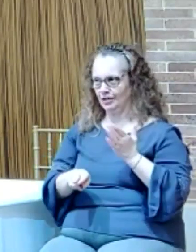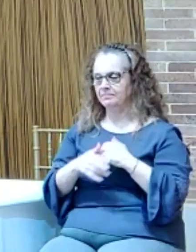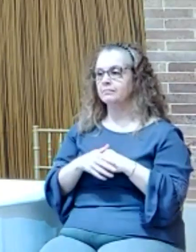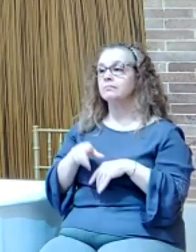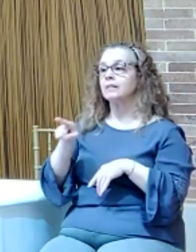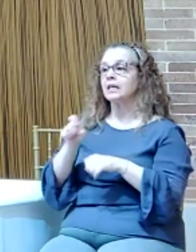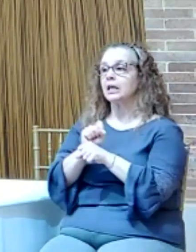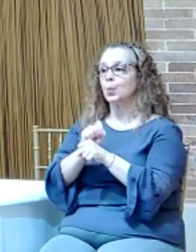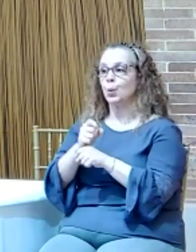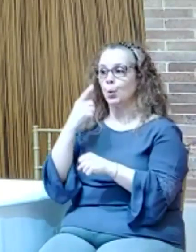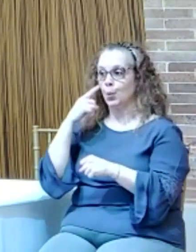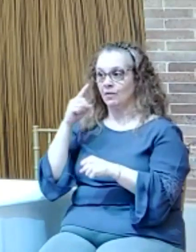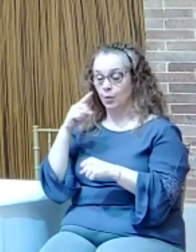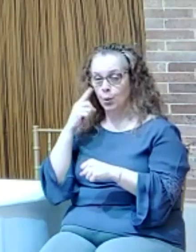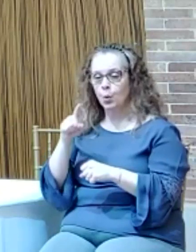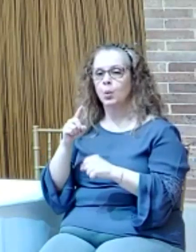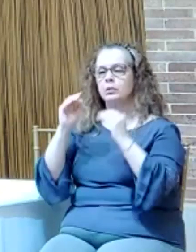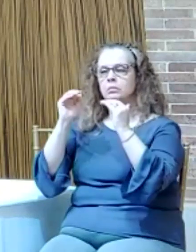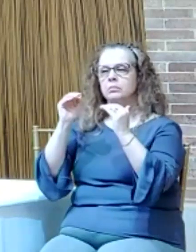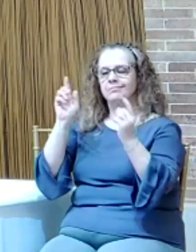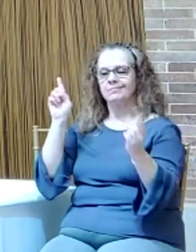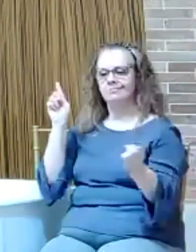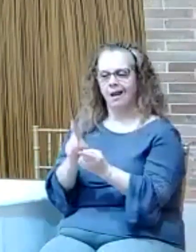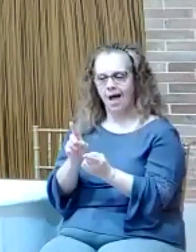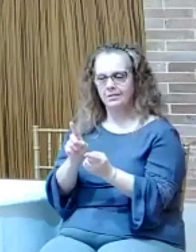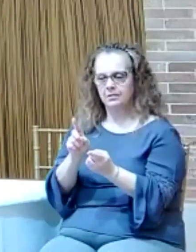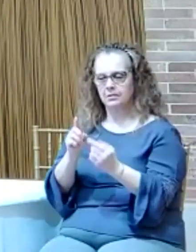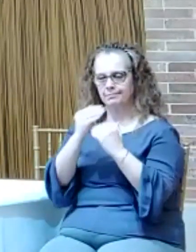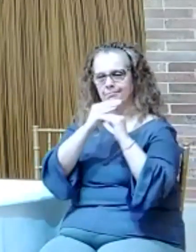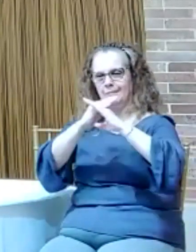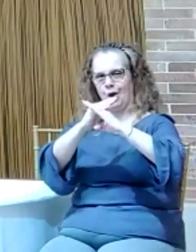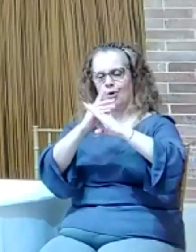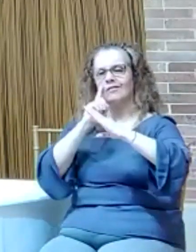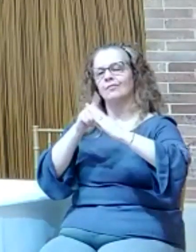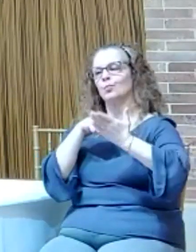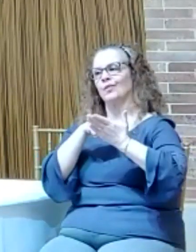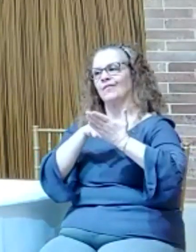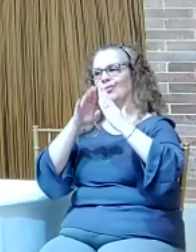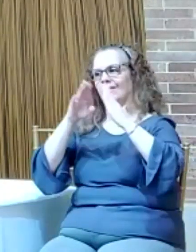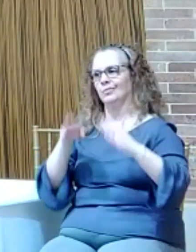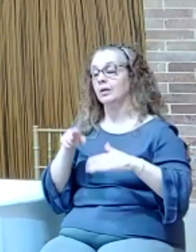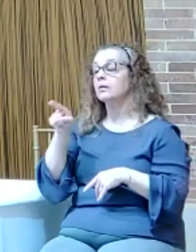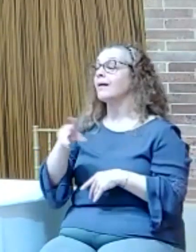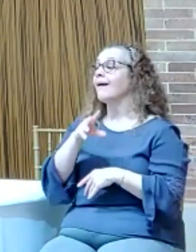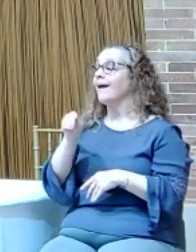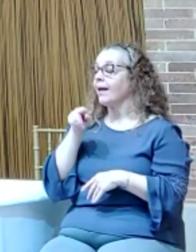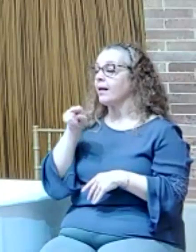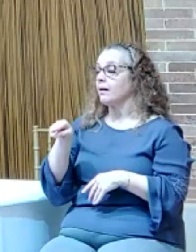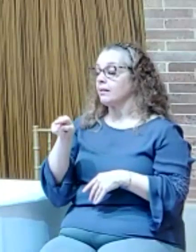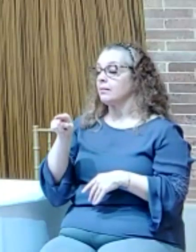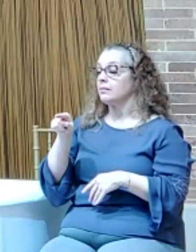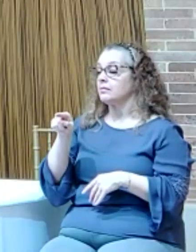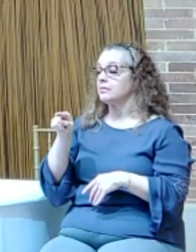to reduce regulatory barriers to affordable housing in addition he was the 20 the